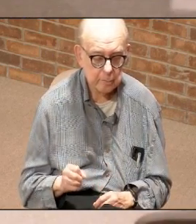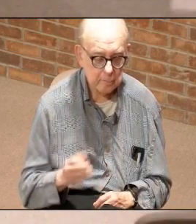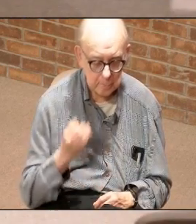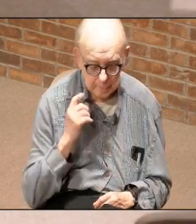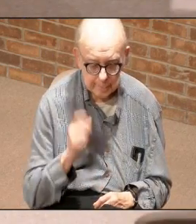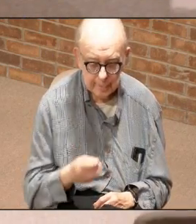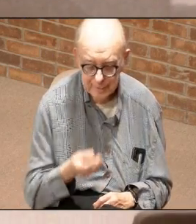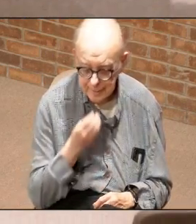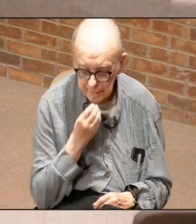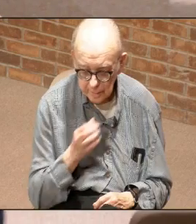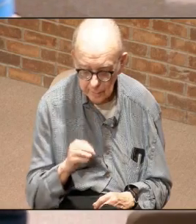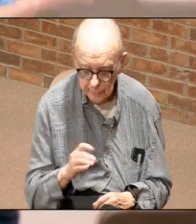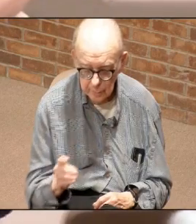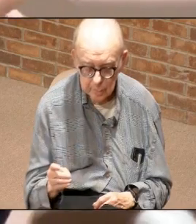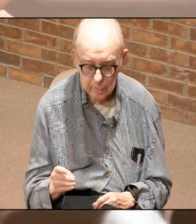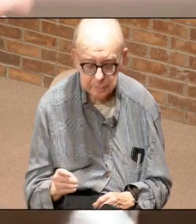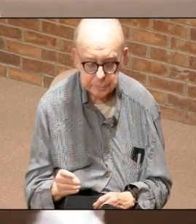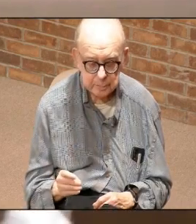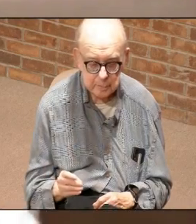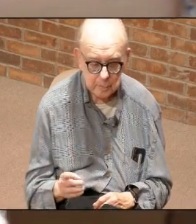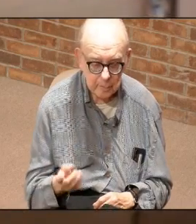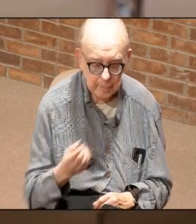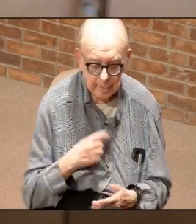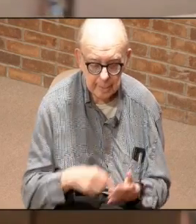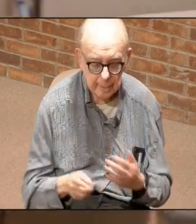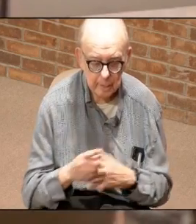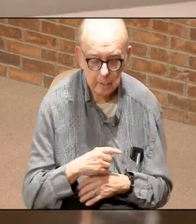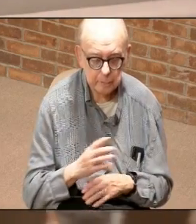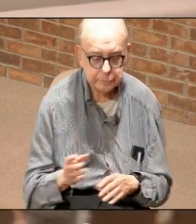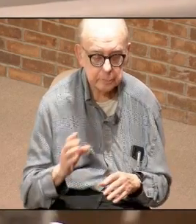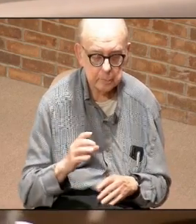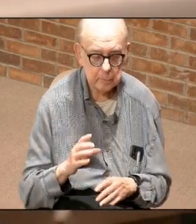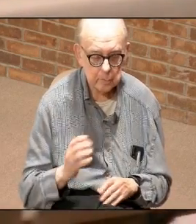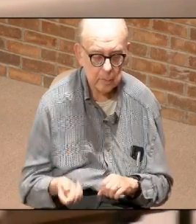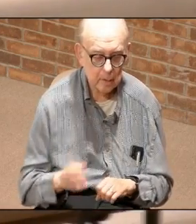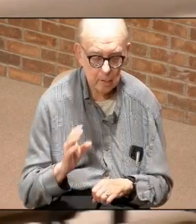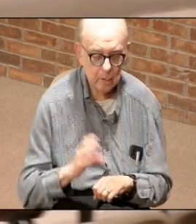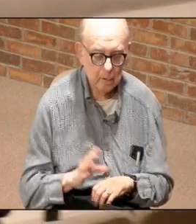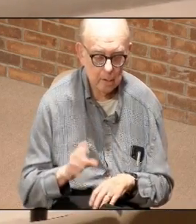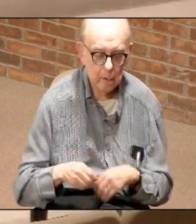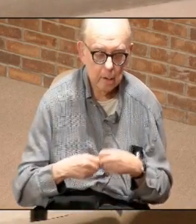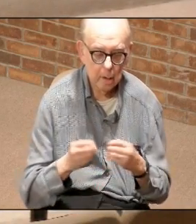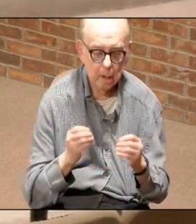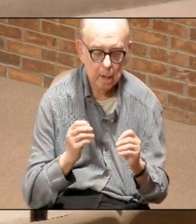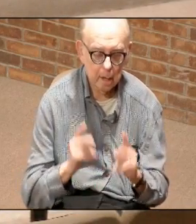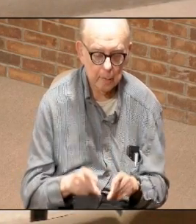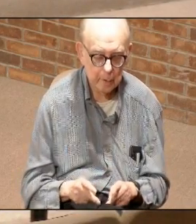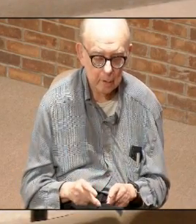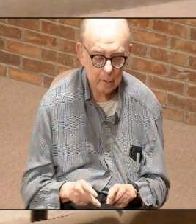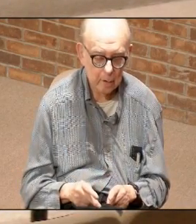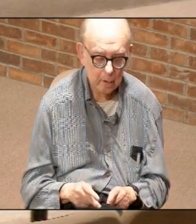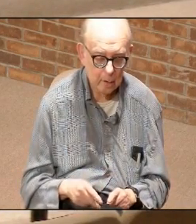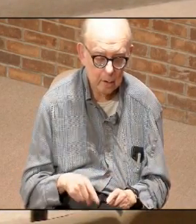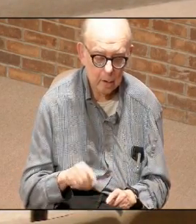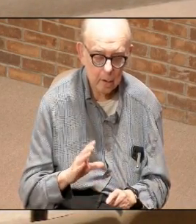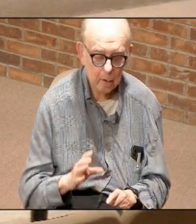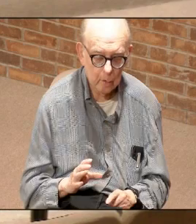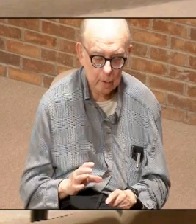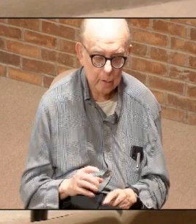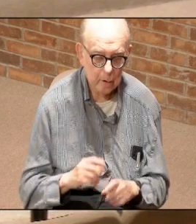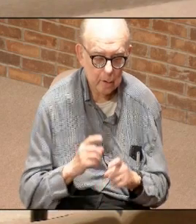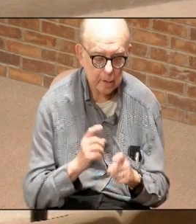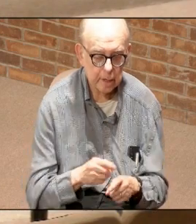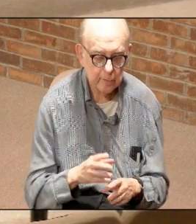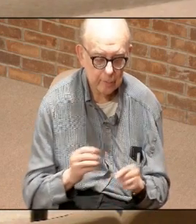If you need food, you come next week and Calvary Baptist Church will give everybody who comes a $100 gift